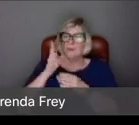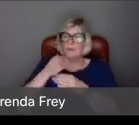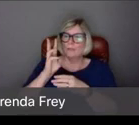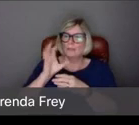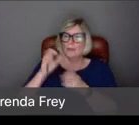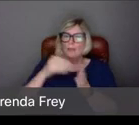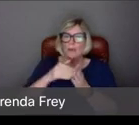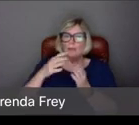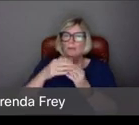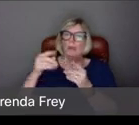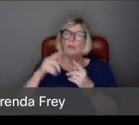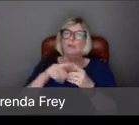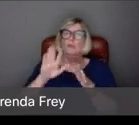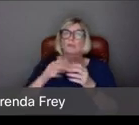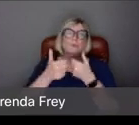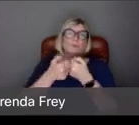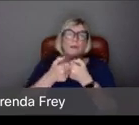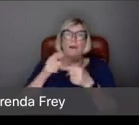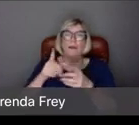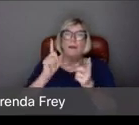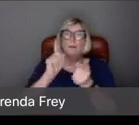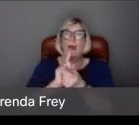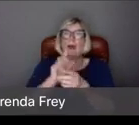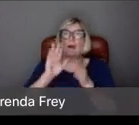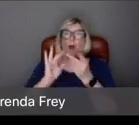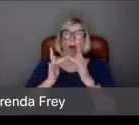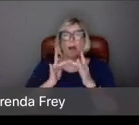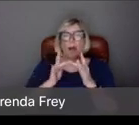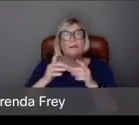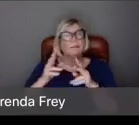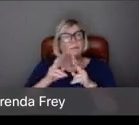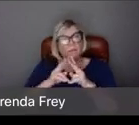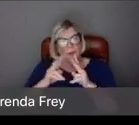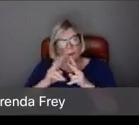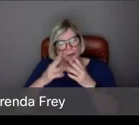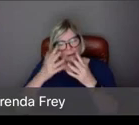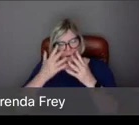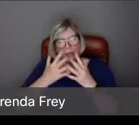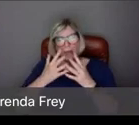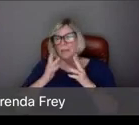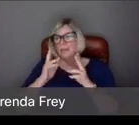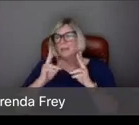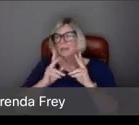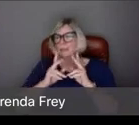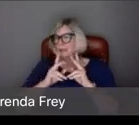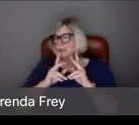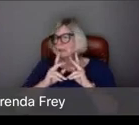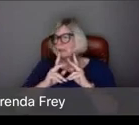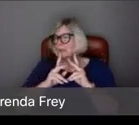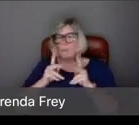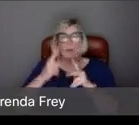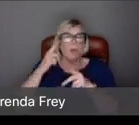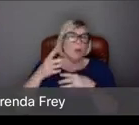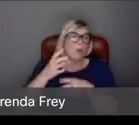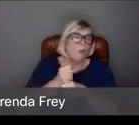again. It's crazy. It really is. It's very sad, very sad. People also think they've won prizes. They